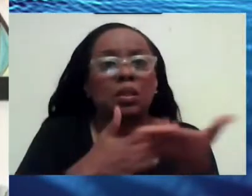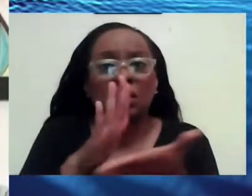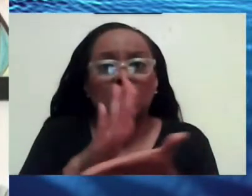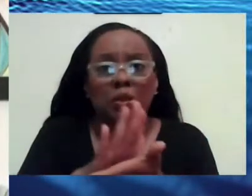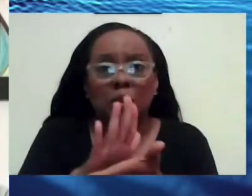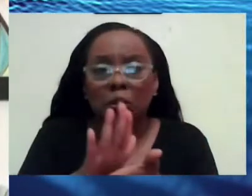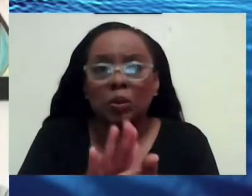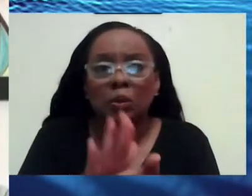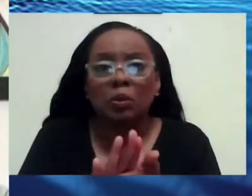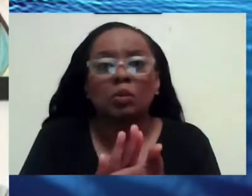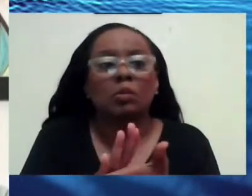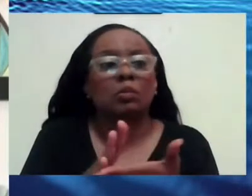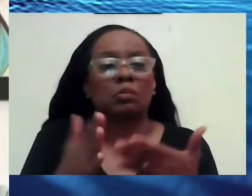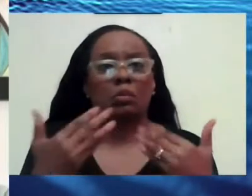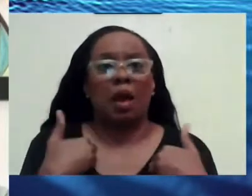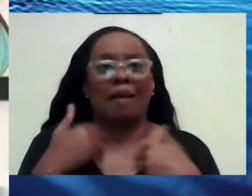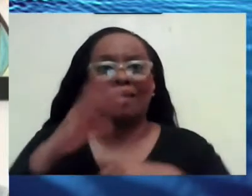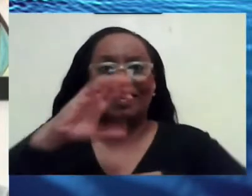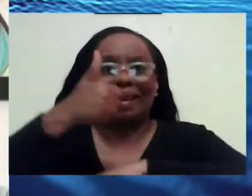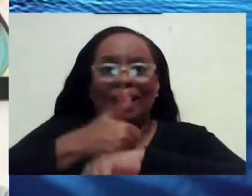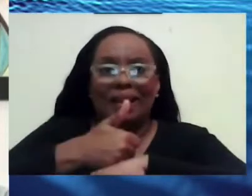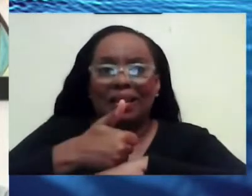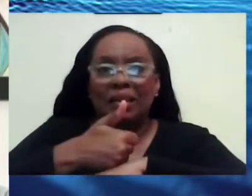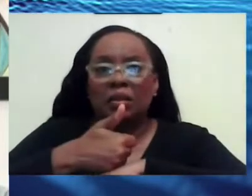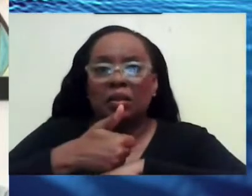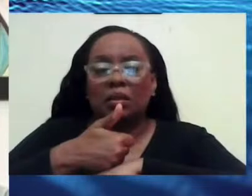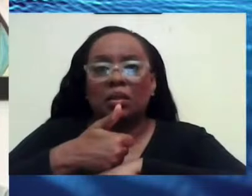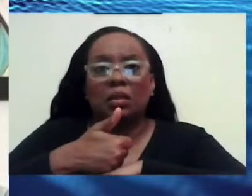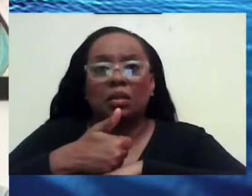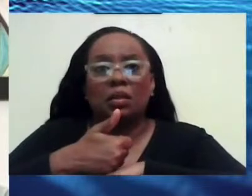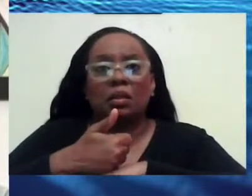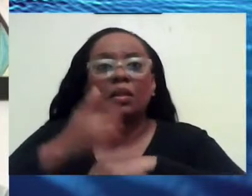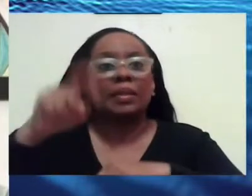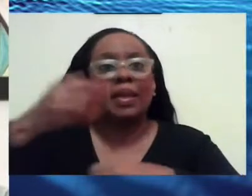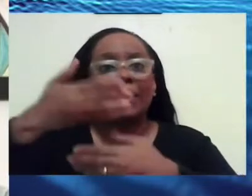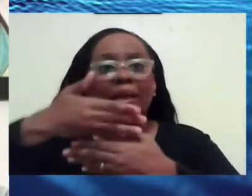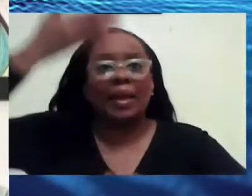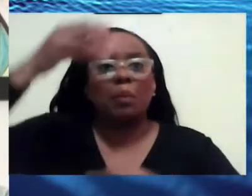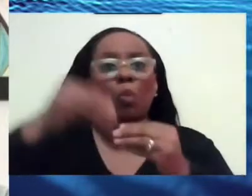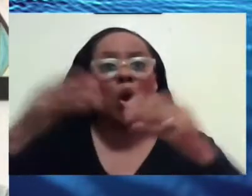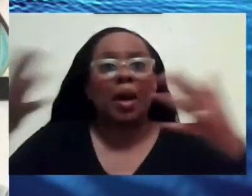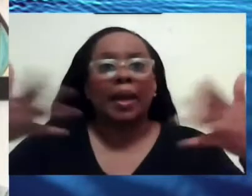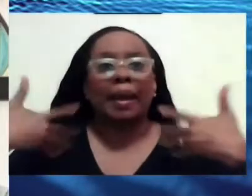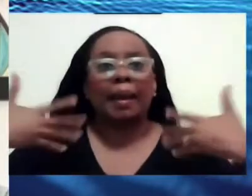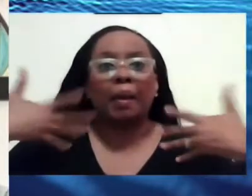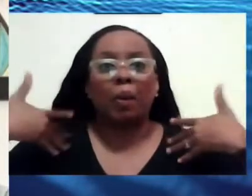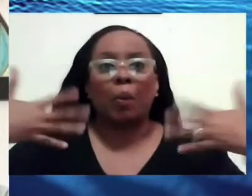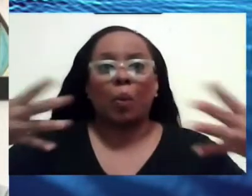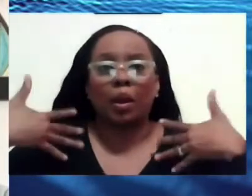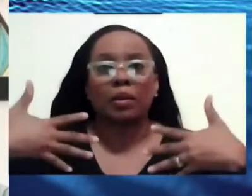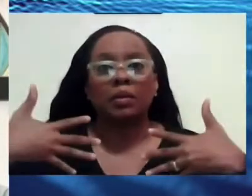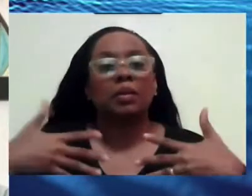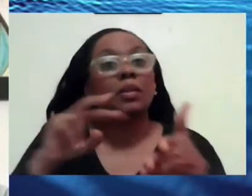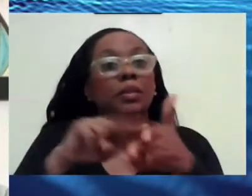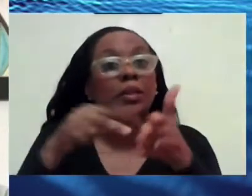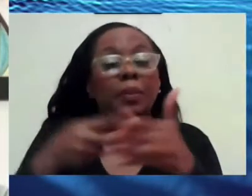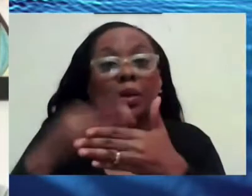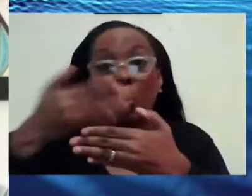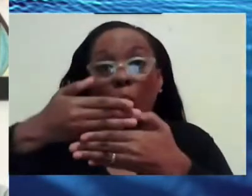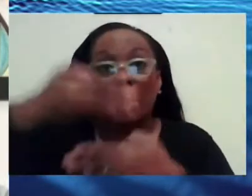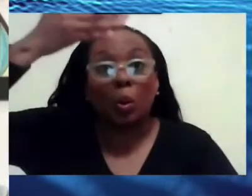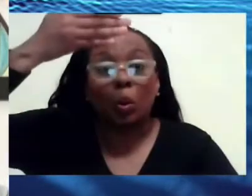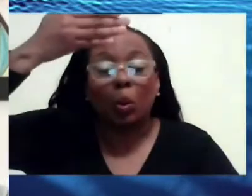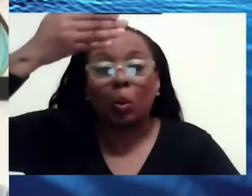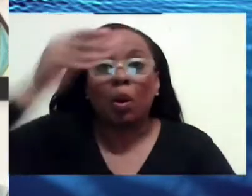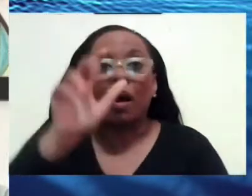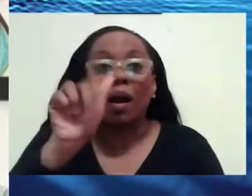a consequence, the classrooms would not have been protected. So you have a lot of the ash having blown into the classrooms. And truthfully, where